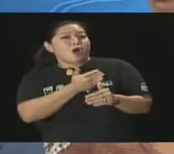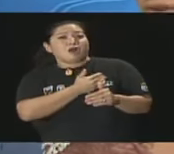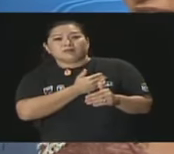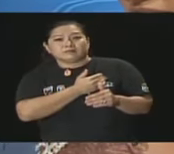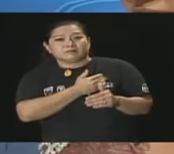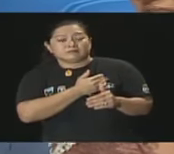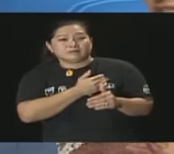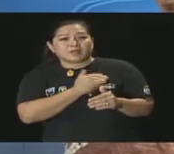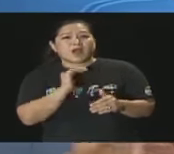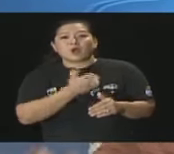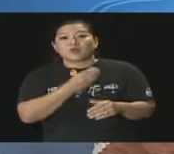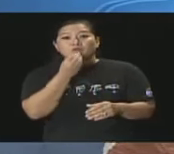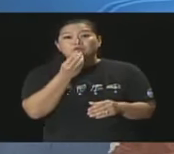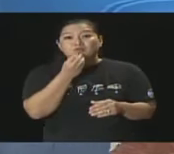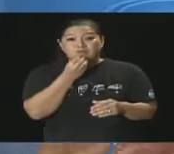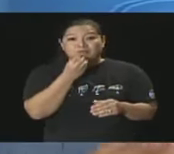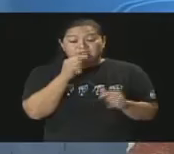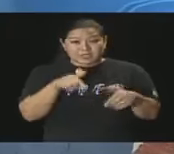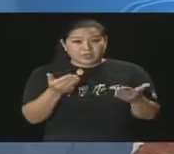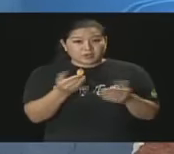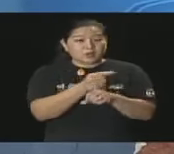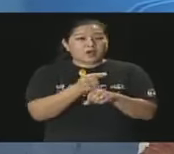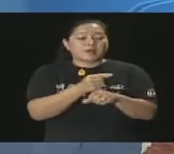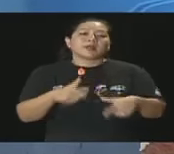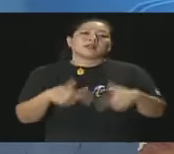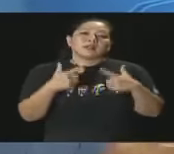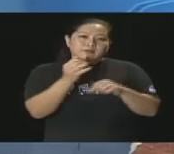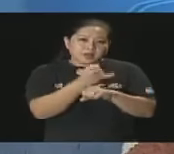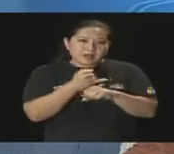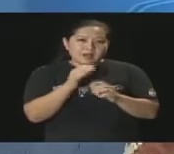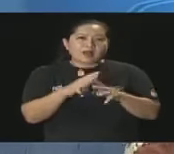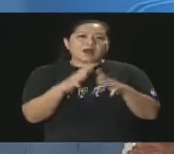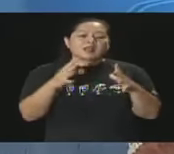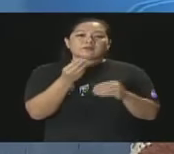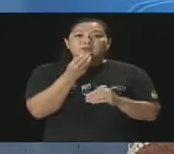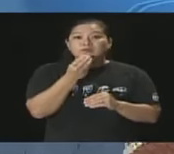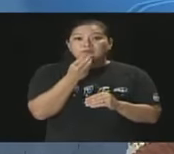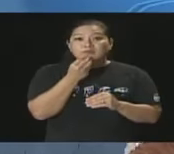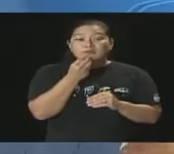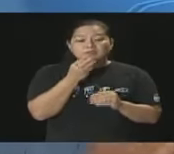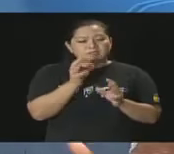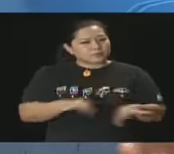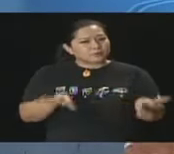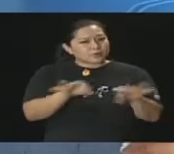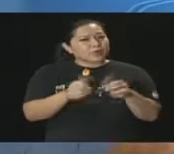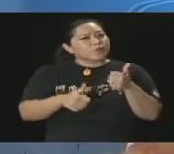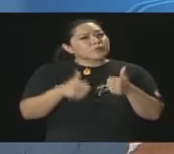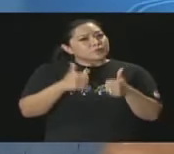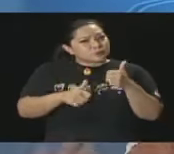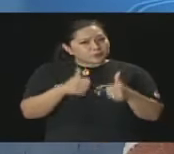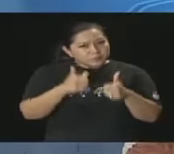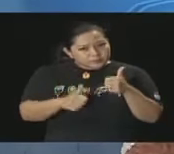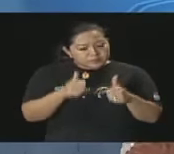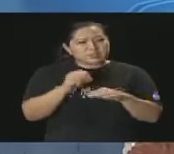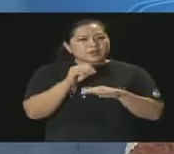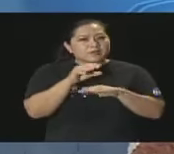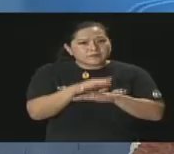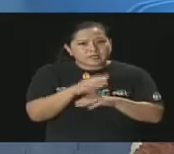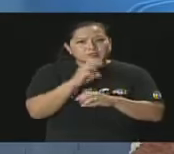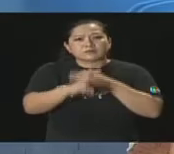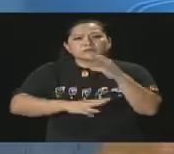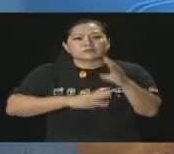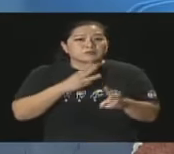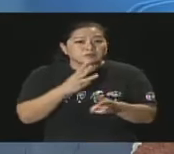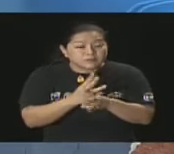food security here on Guam. So living on an island, a lot of our food is imported, which is an effect of